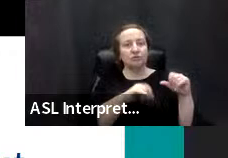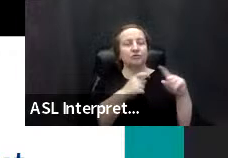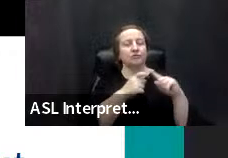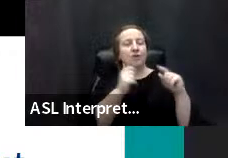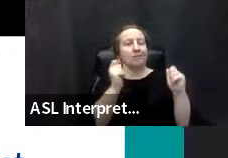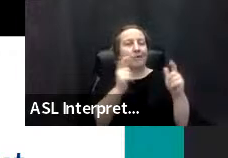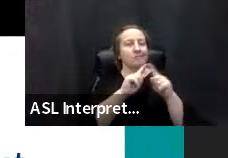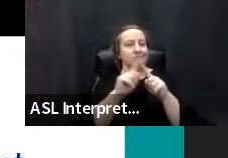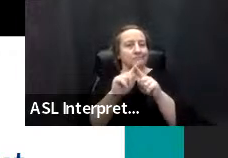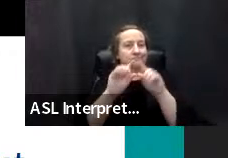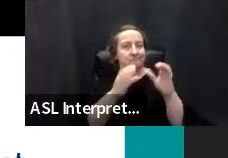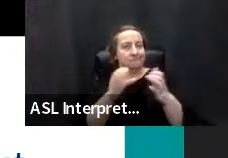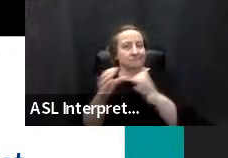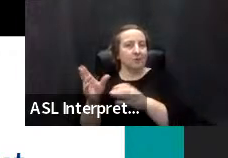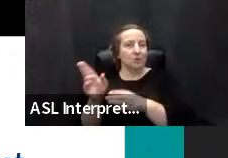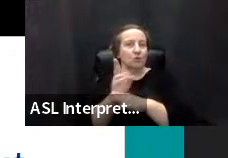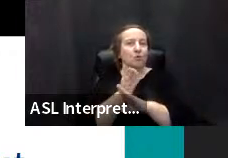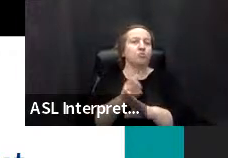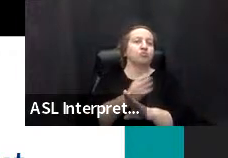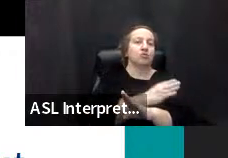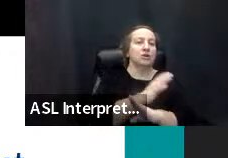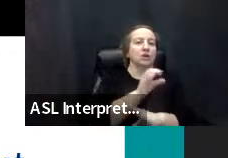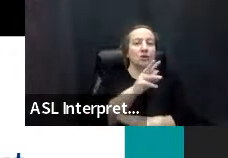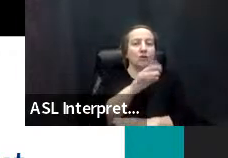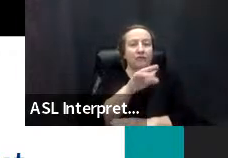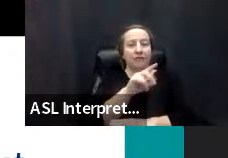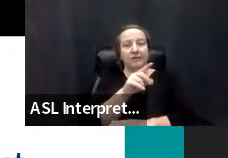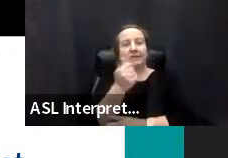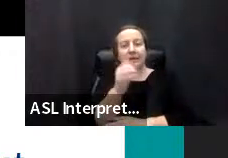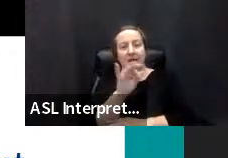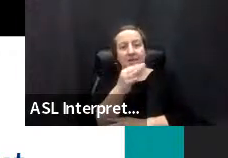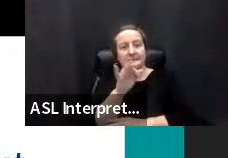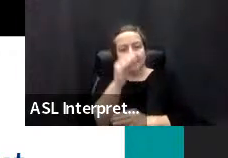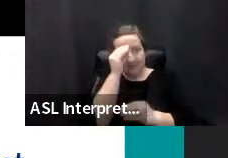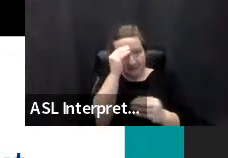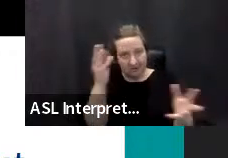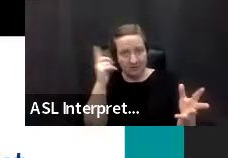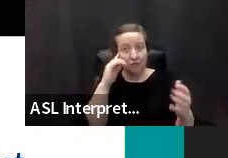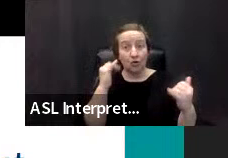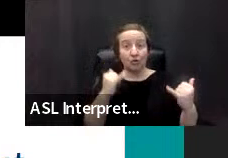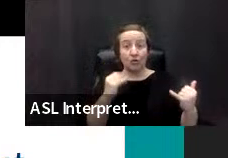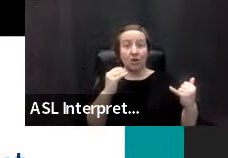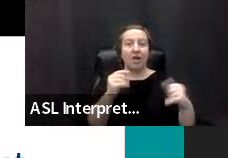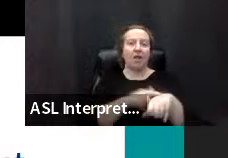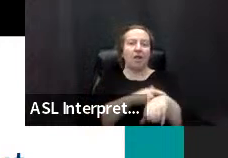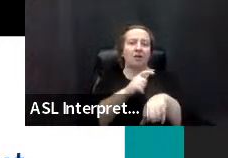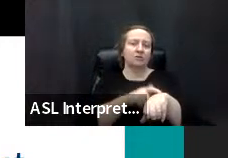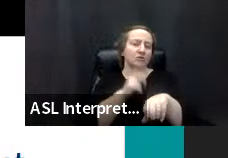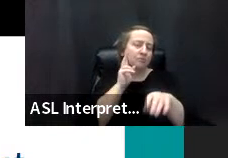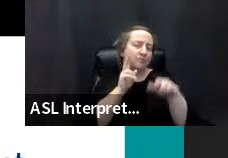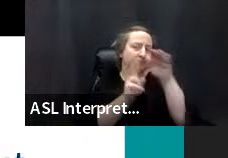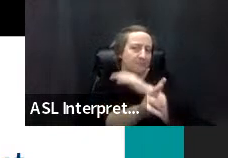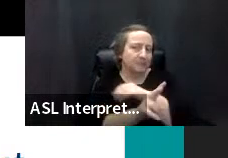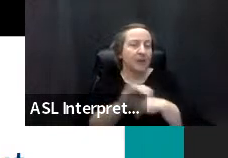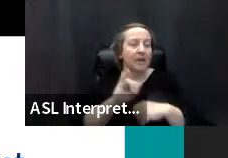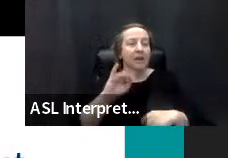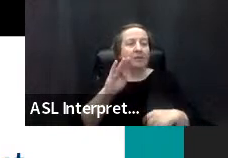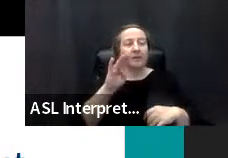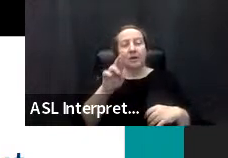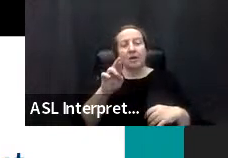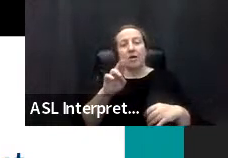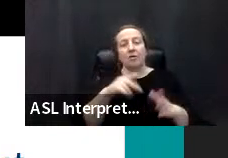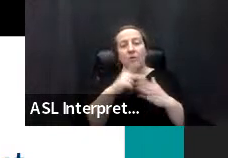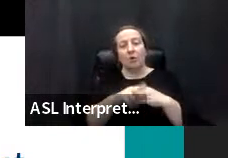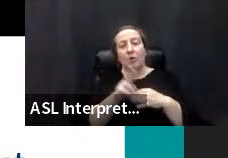FTA to use pre-COVID-19 data. So for both current and long-term forecasts. Therefore, the IBR program is using